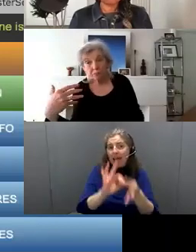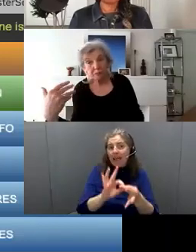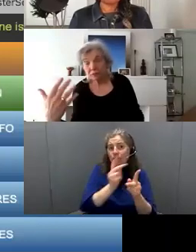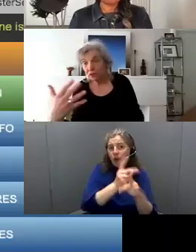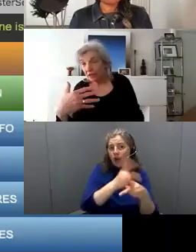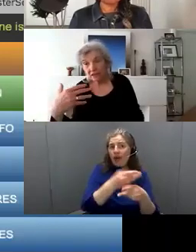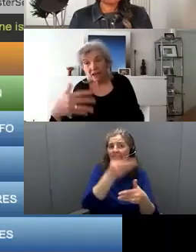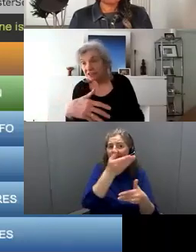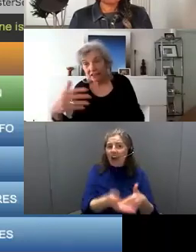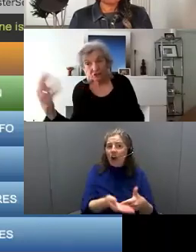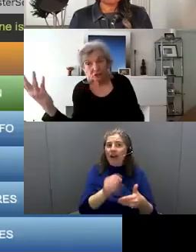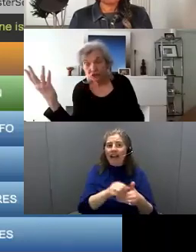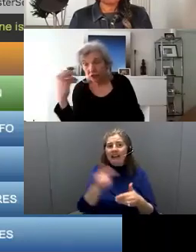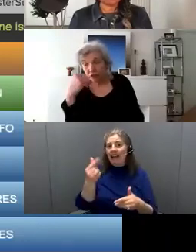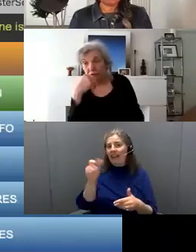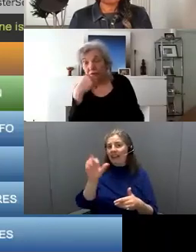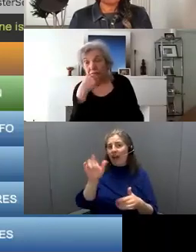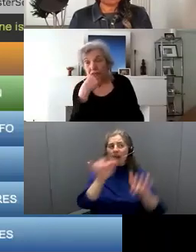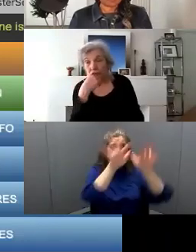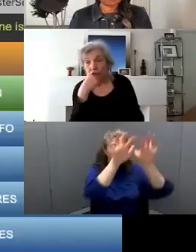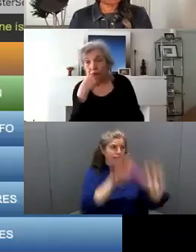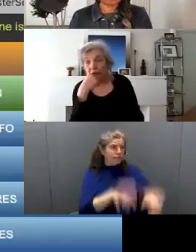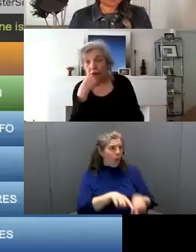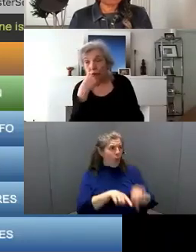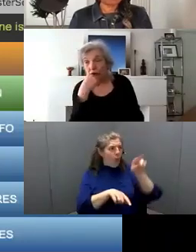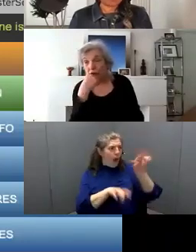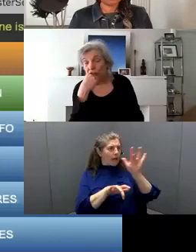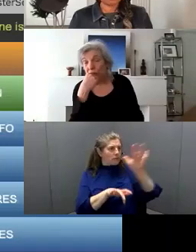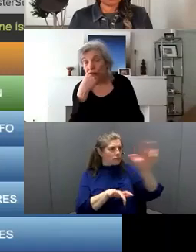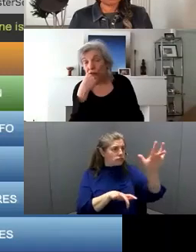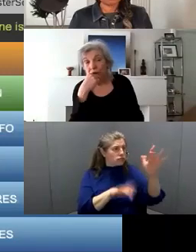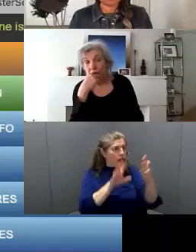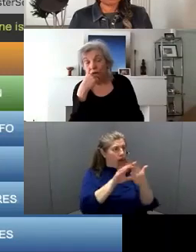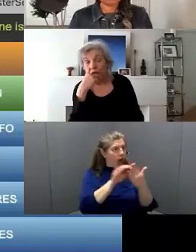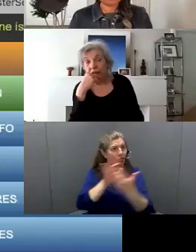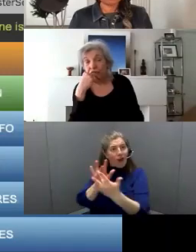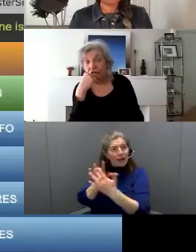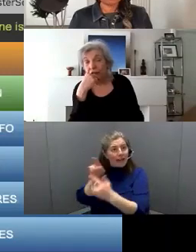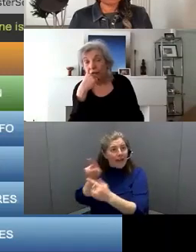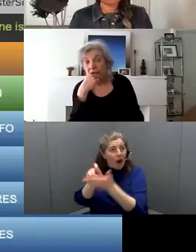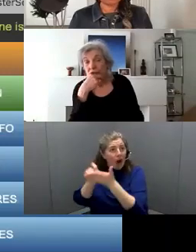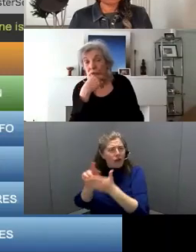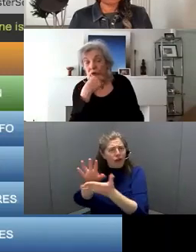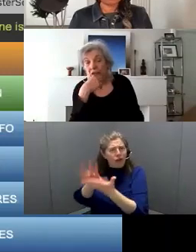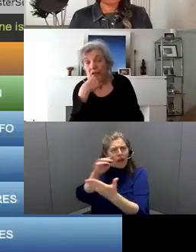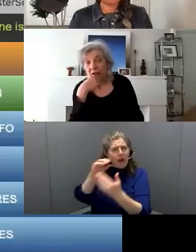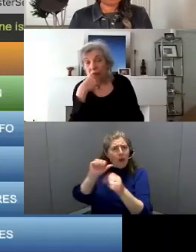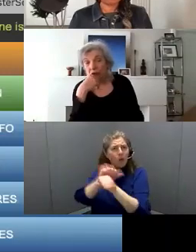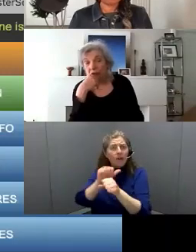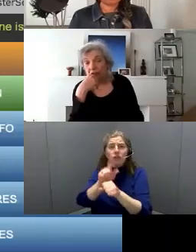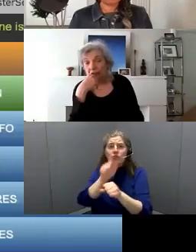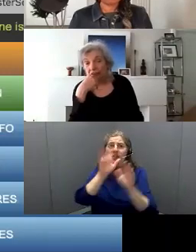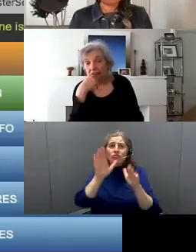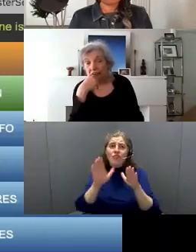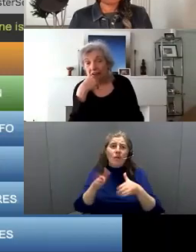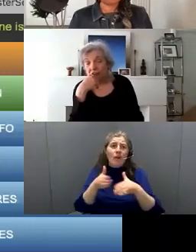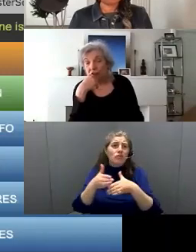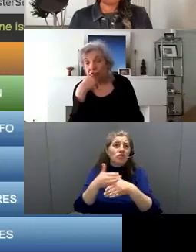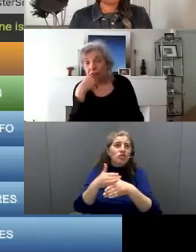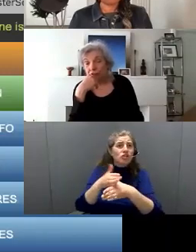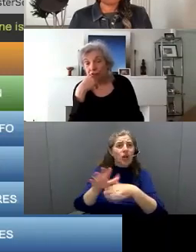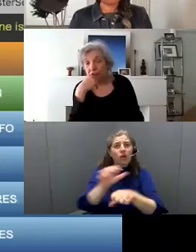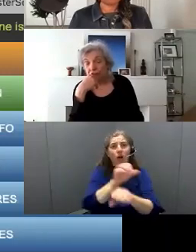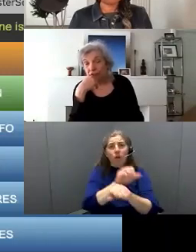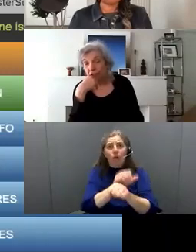where people can contact each other and learn about work. So it's a great way of sharing your work and networking at the